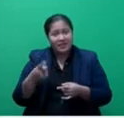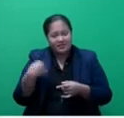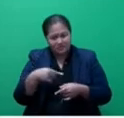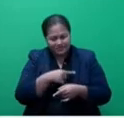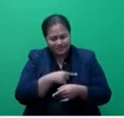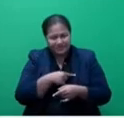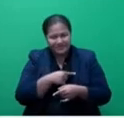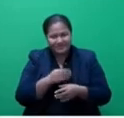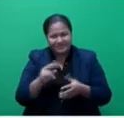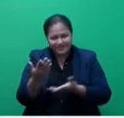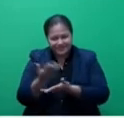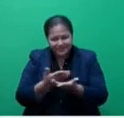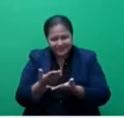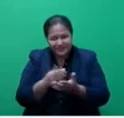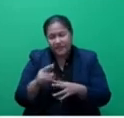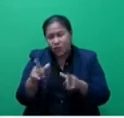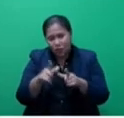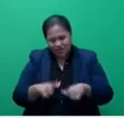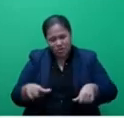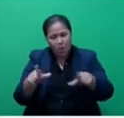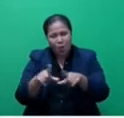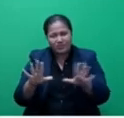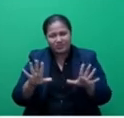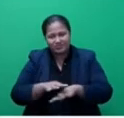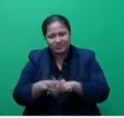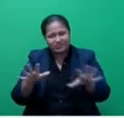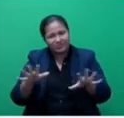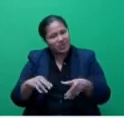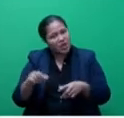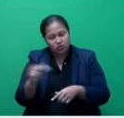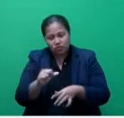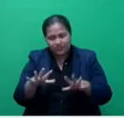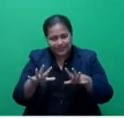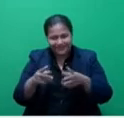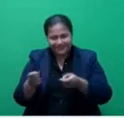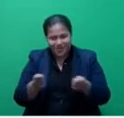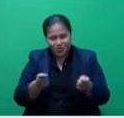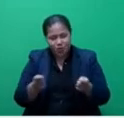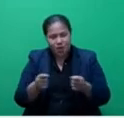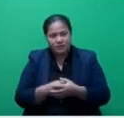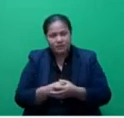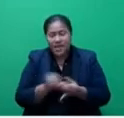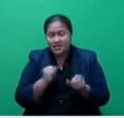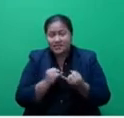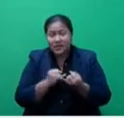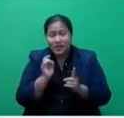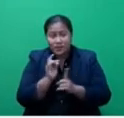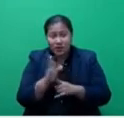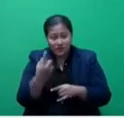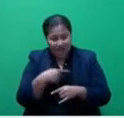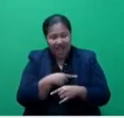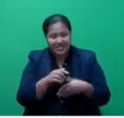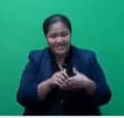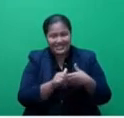risks of local transmissions, which can be fatal. It is critical that we as leaders,